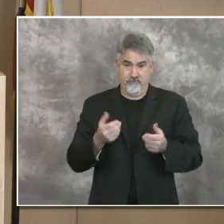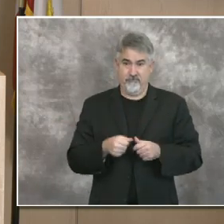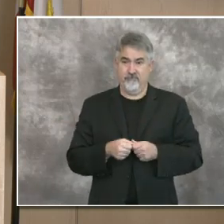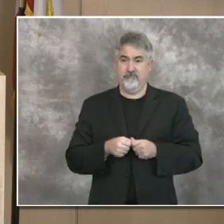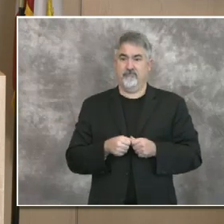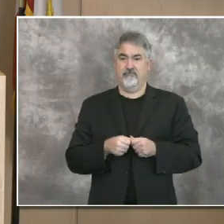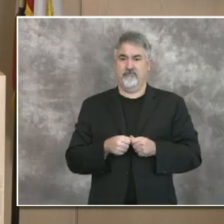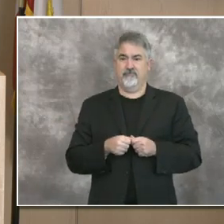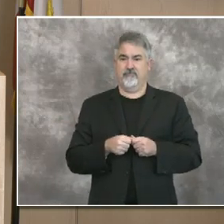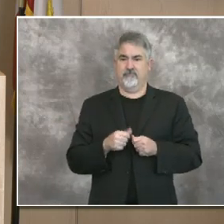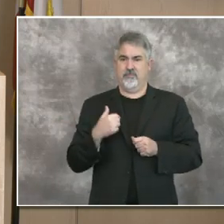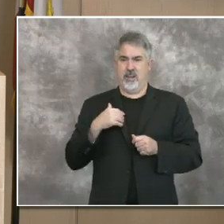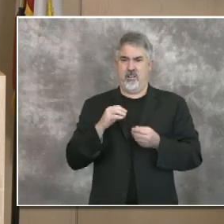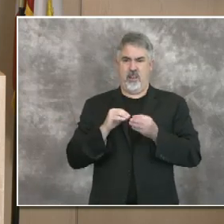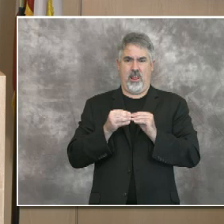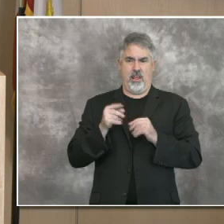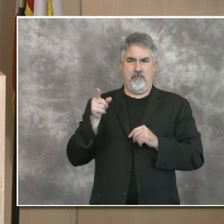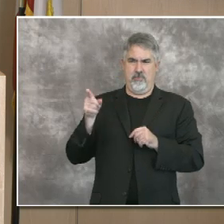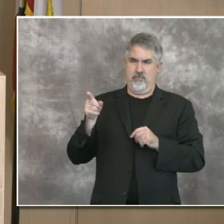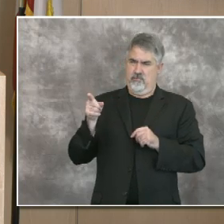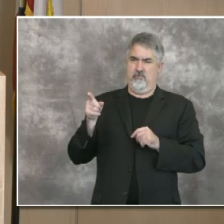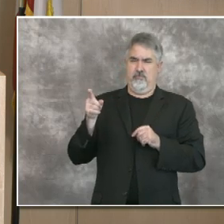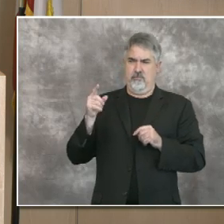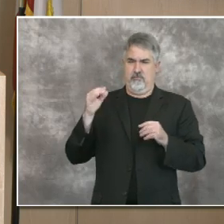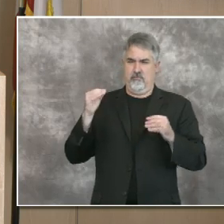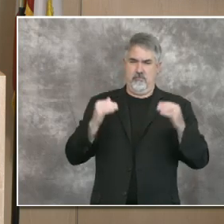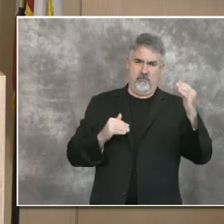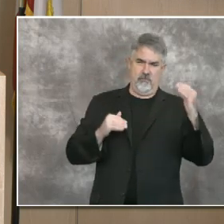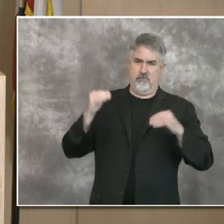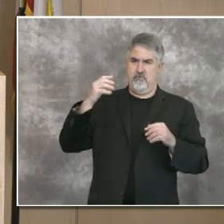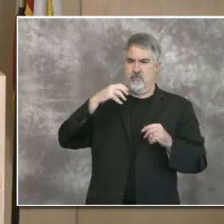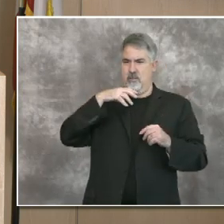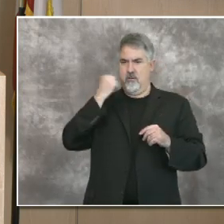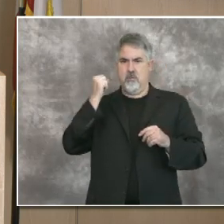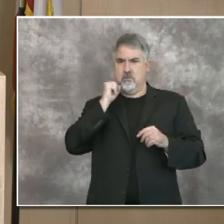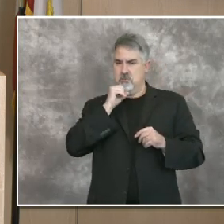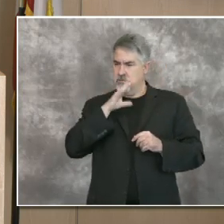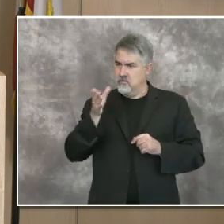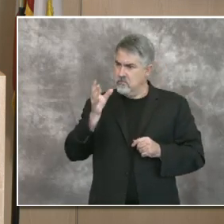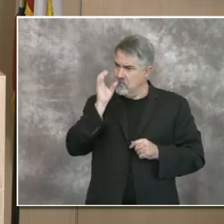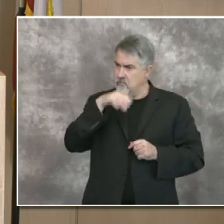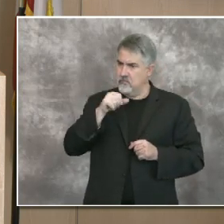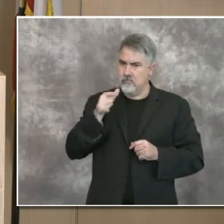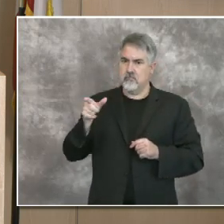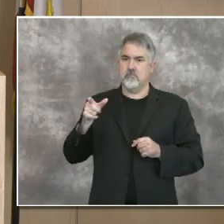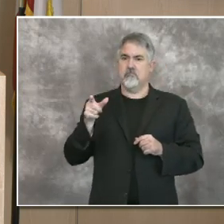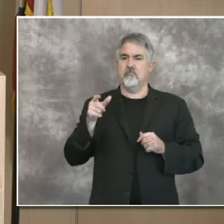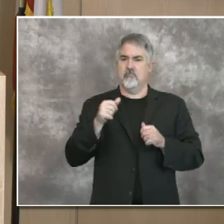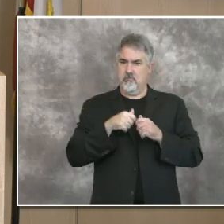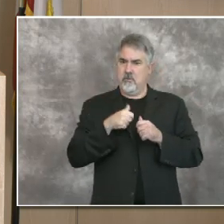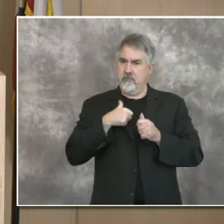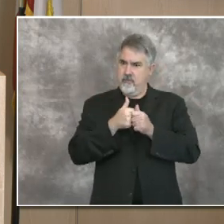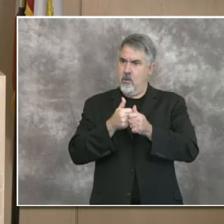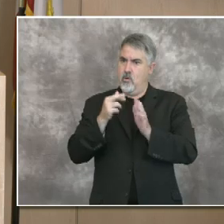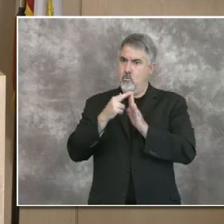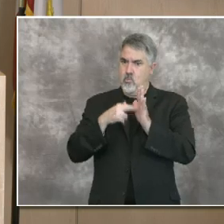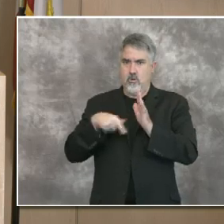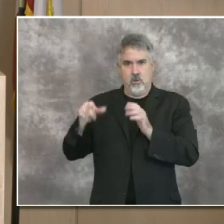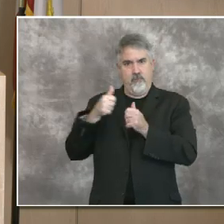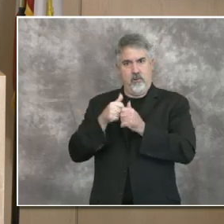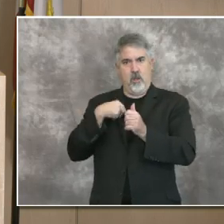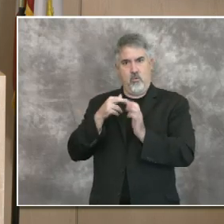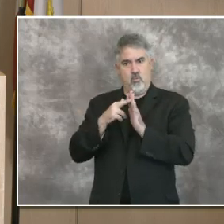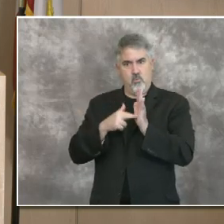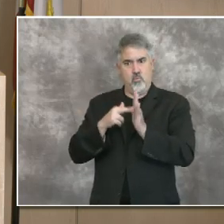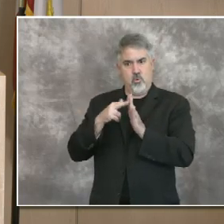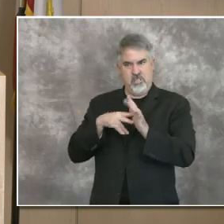not higher in our older populations because they are adhering to the guidance and are staying